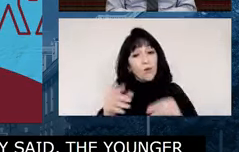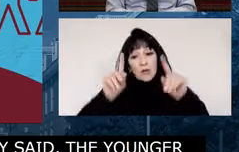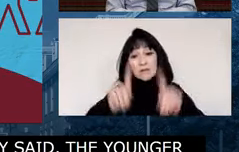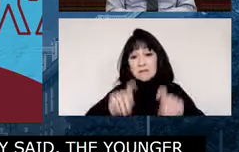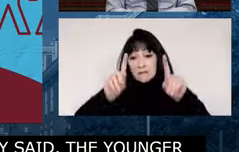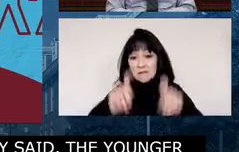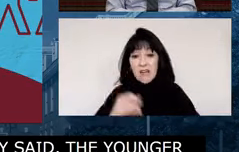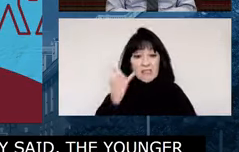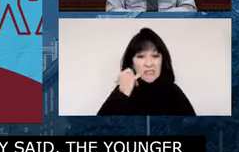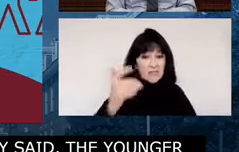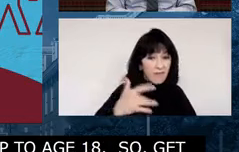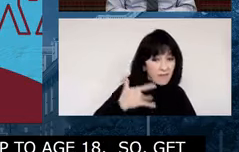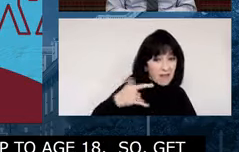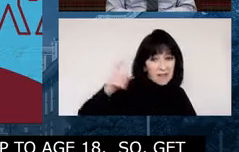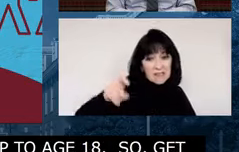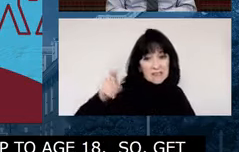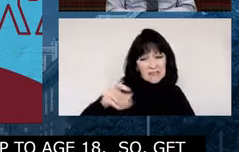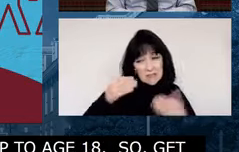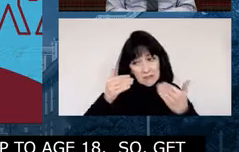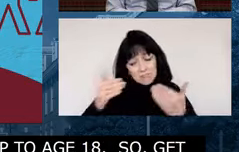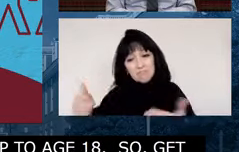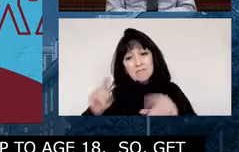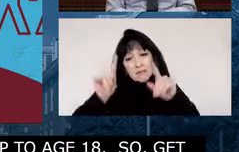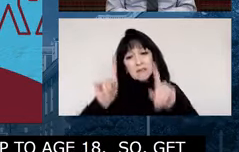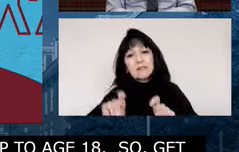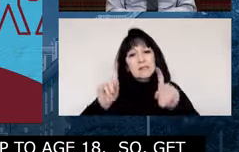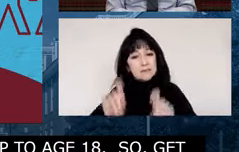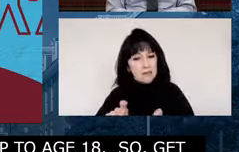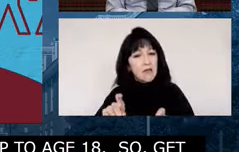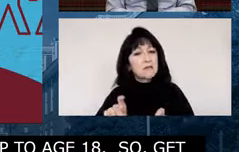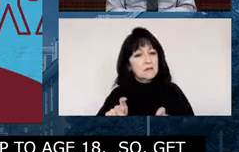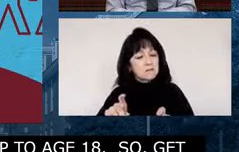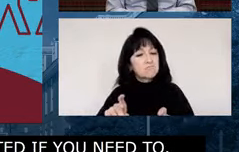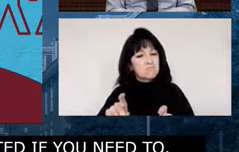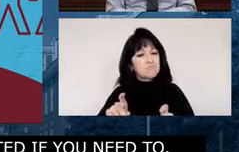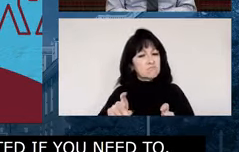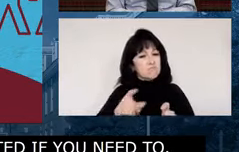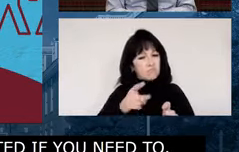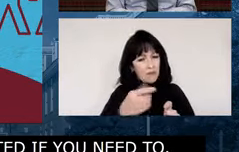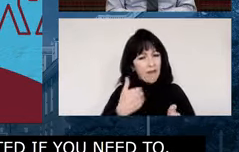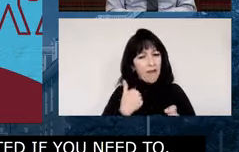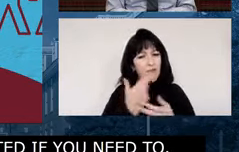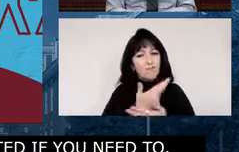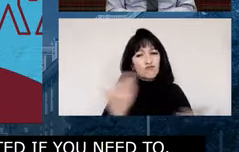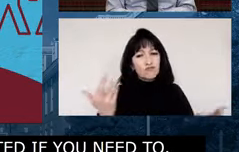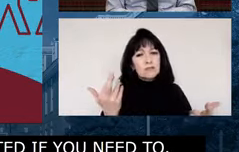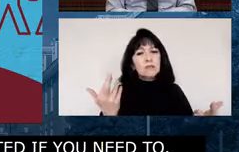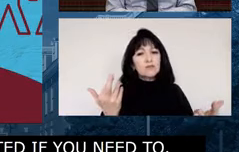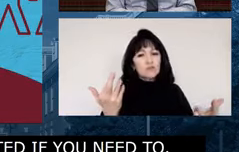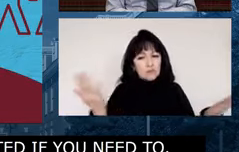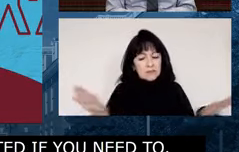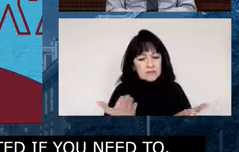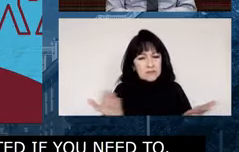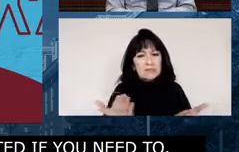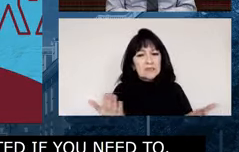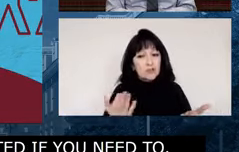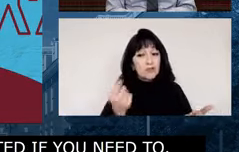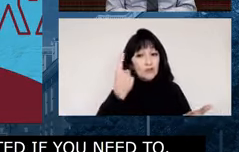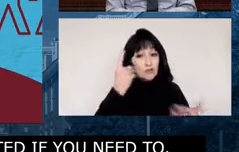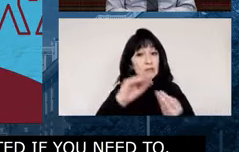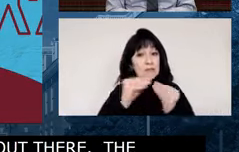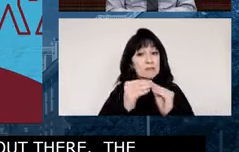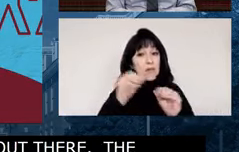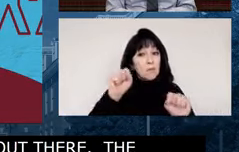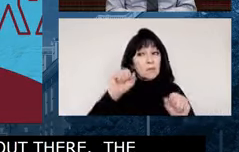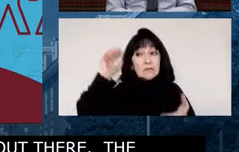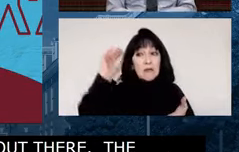testing resources out there. The demand is starting to slack off as our numbers get better. Everything's headed in the